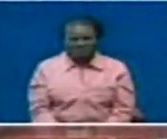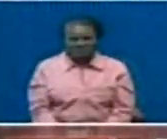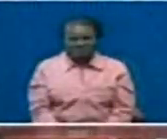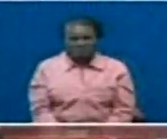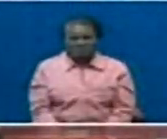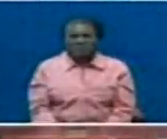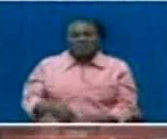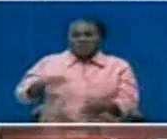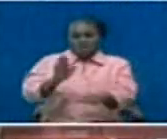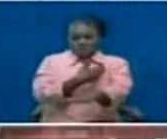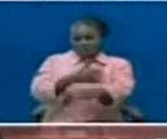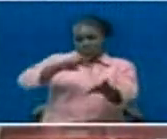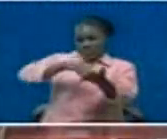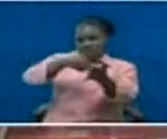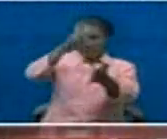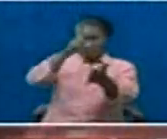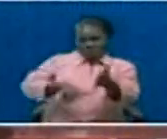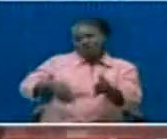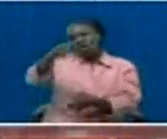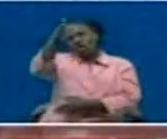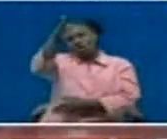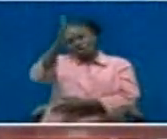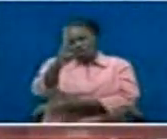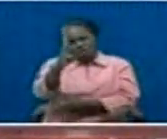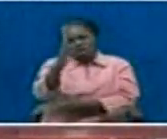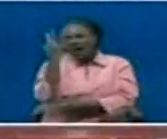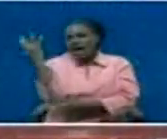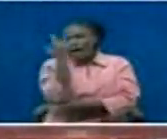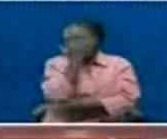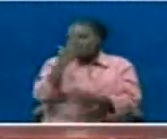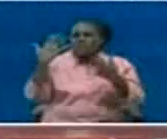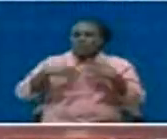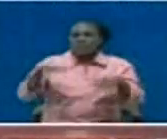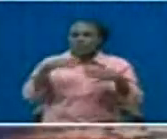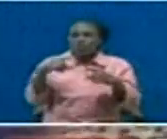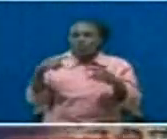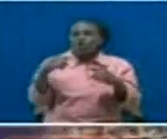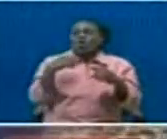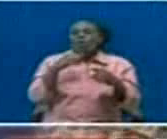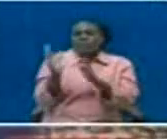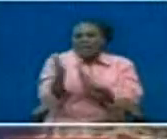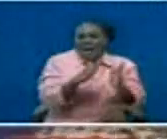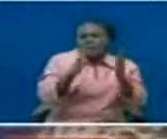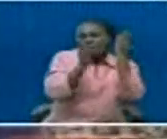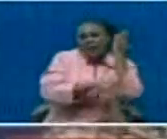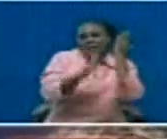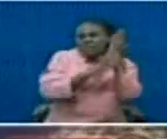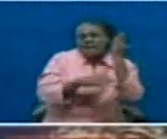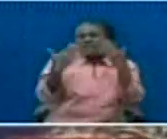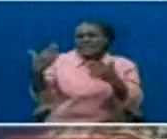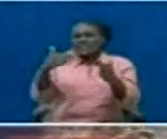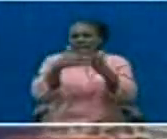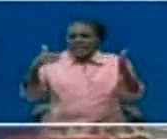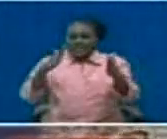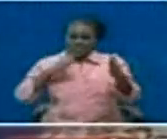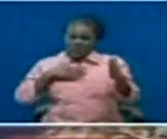What does this song mean? It means, God, I shame those people who discuss bad things against me. The God who